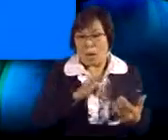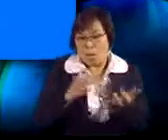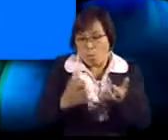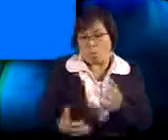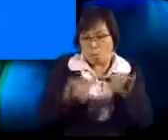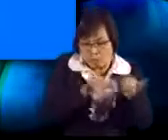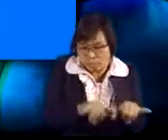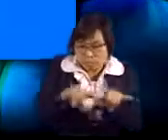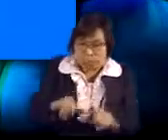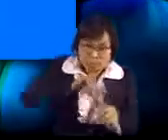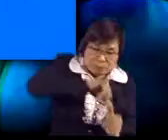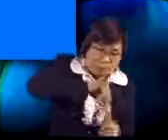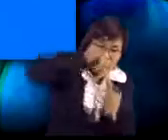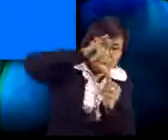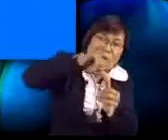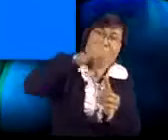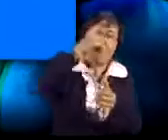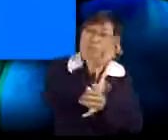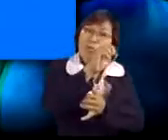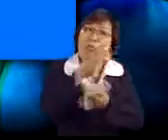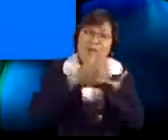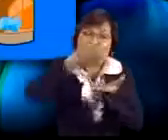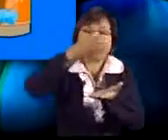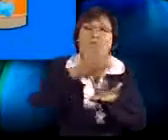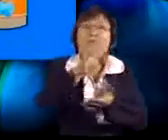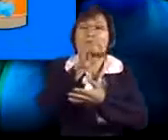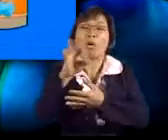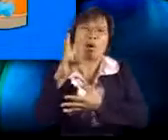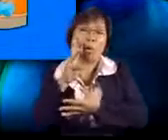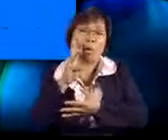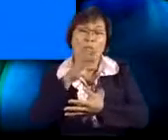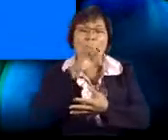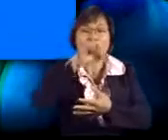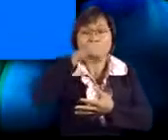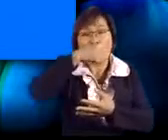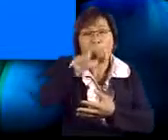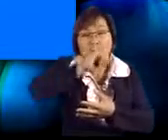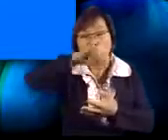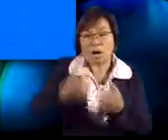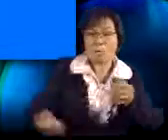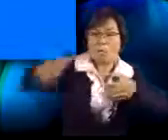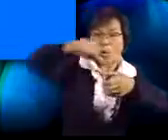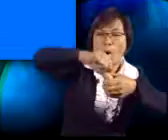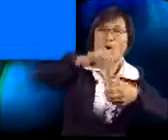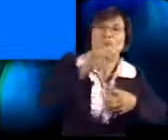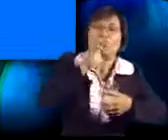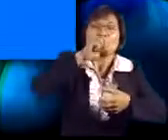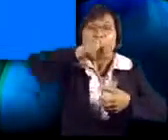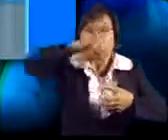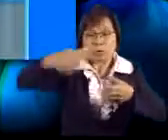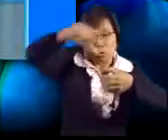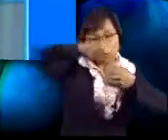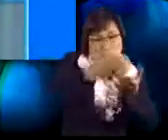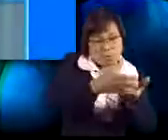to measure the volume of a glass of orange juice. So, I just pour the orange juice into the